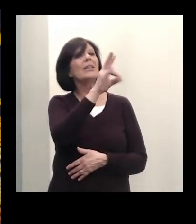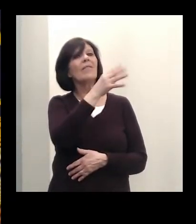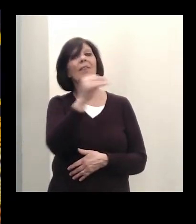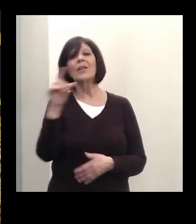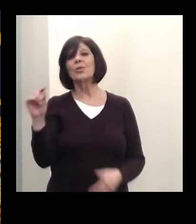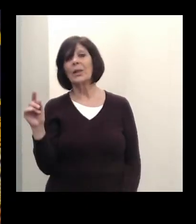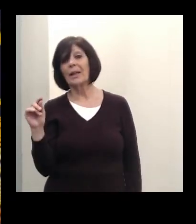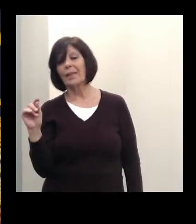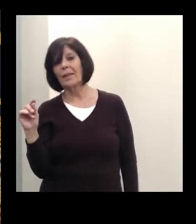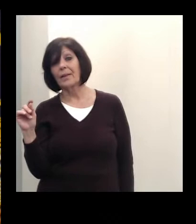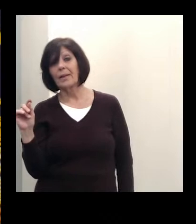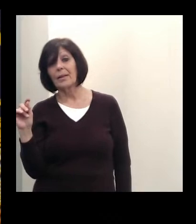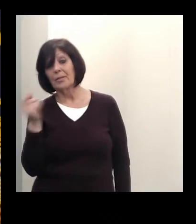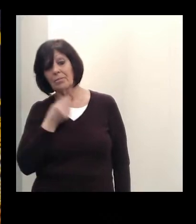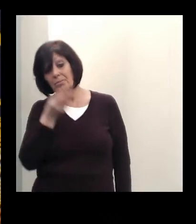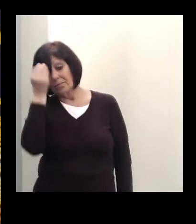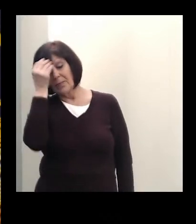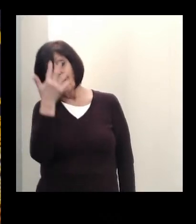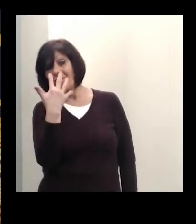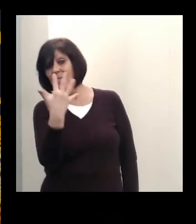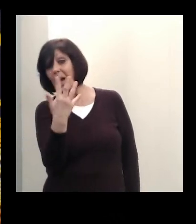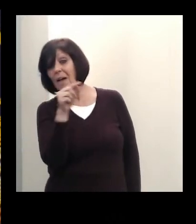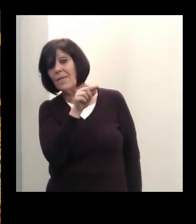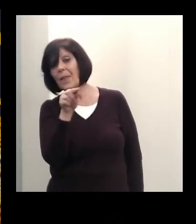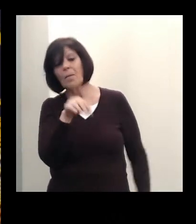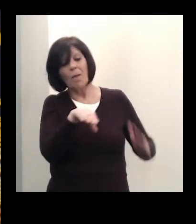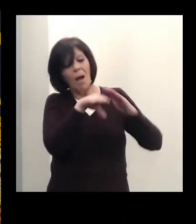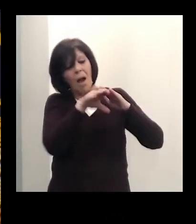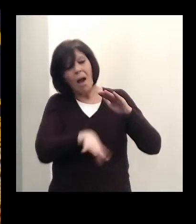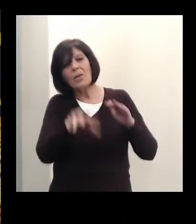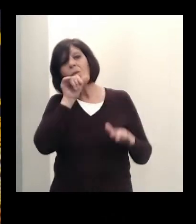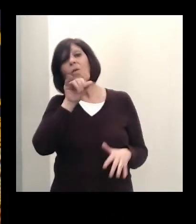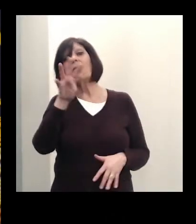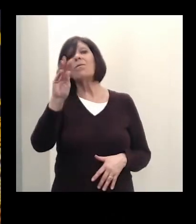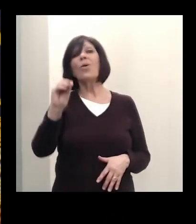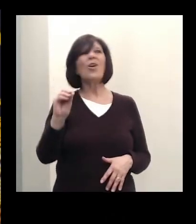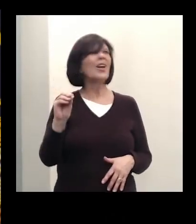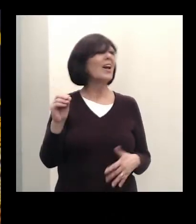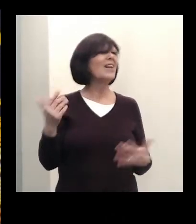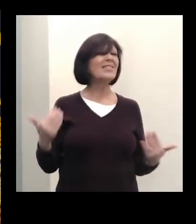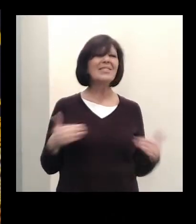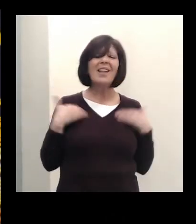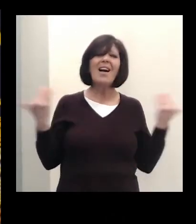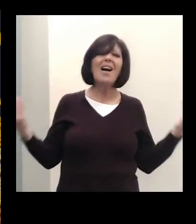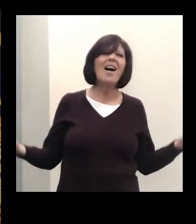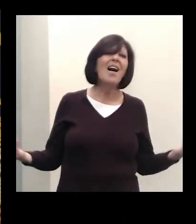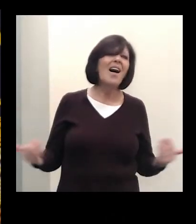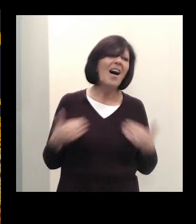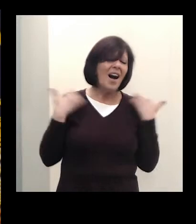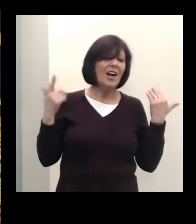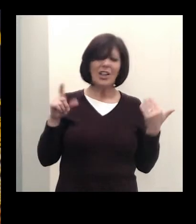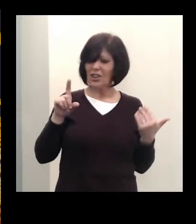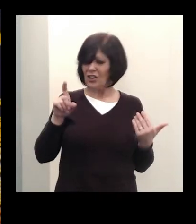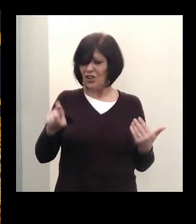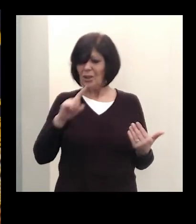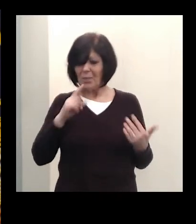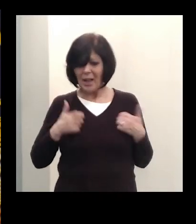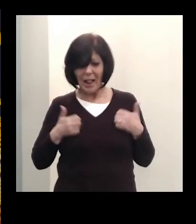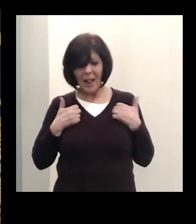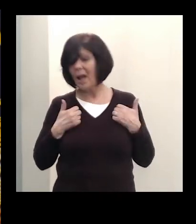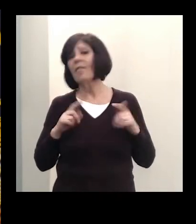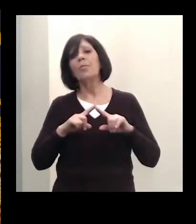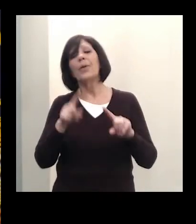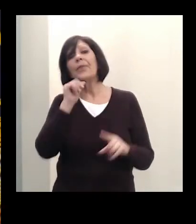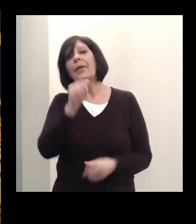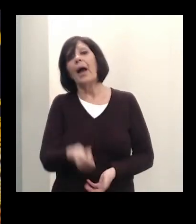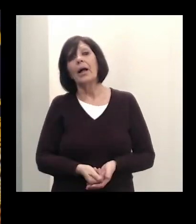as I noted, 5 of those individuals were under the age of 40, in the prime of their life, and they should be here today, but they're not. We still need